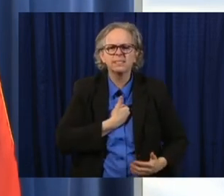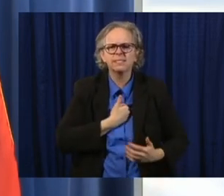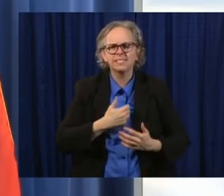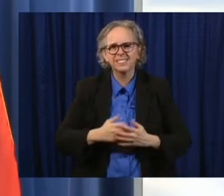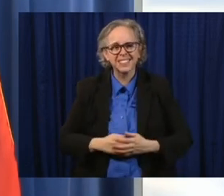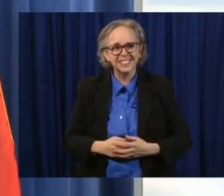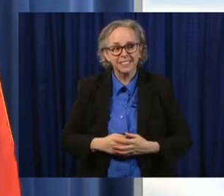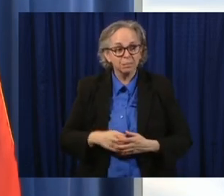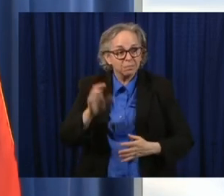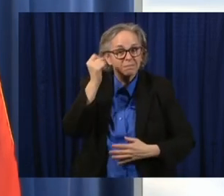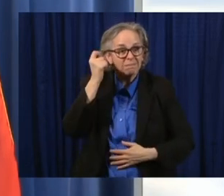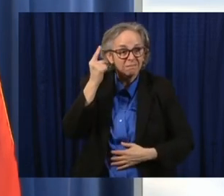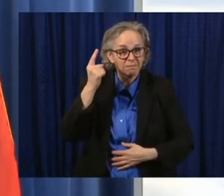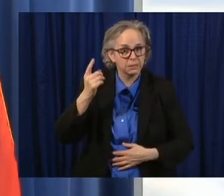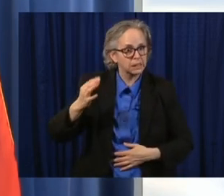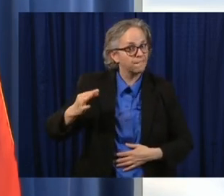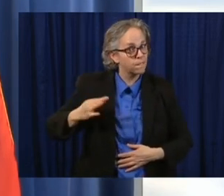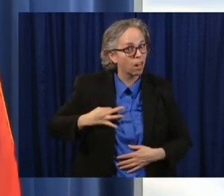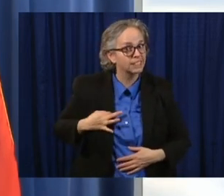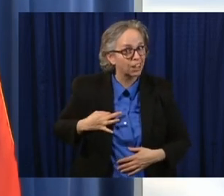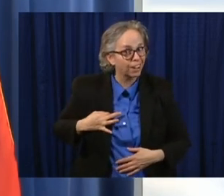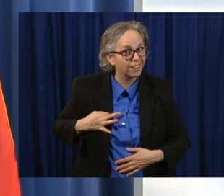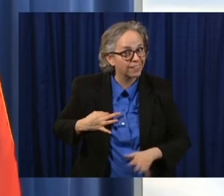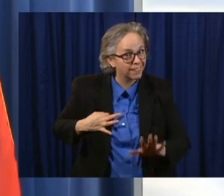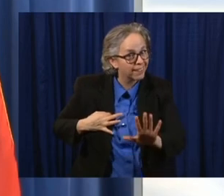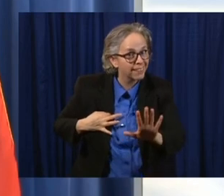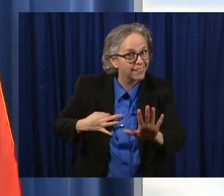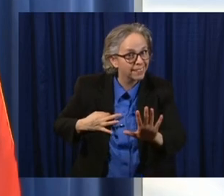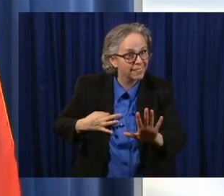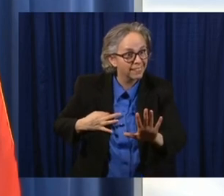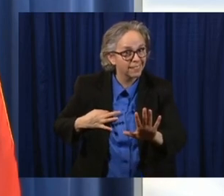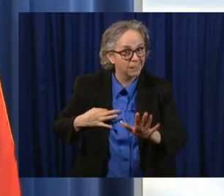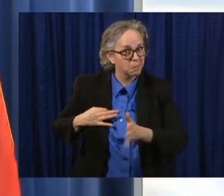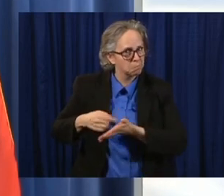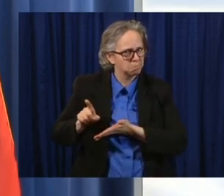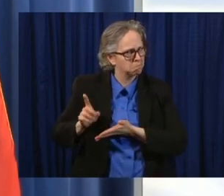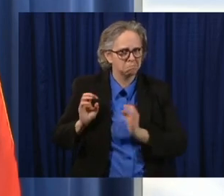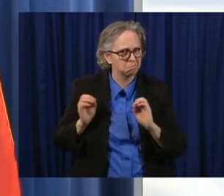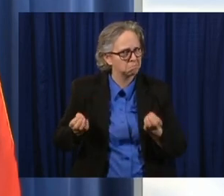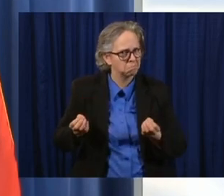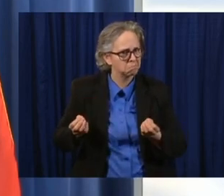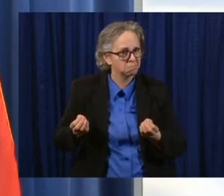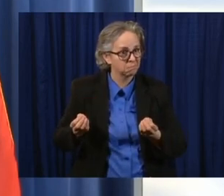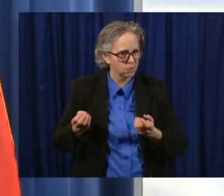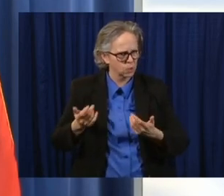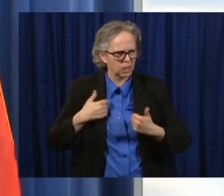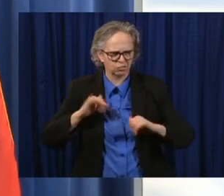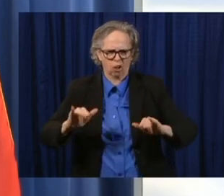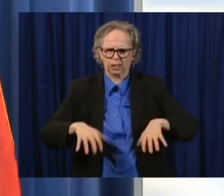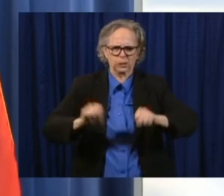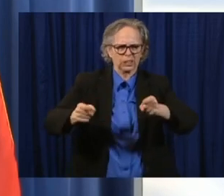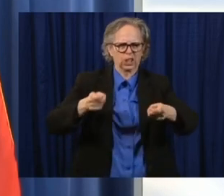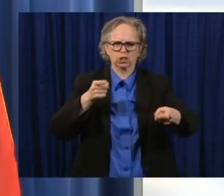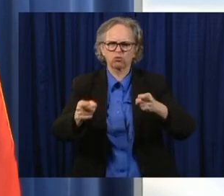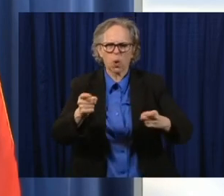voluntary way, where we can take some control over this disease.